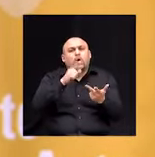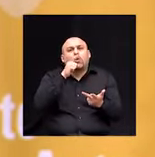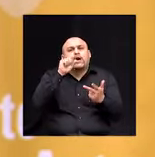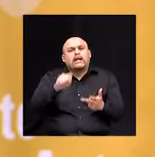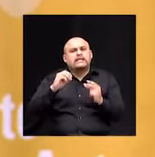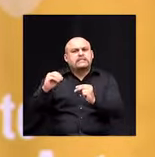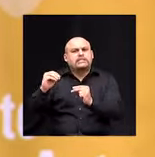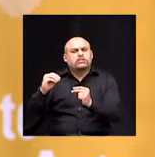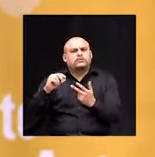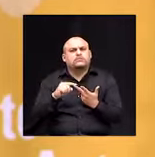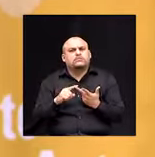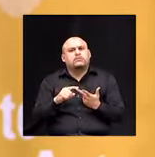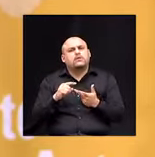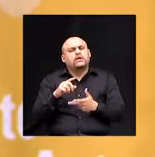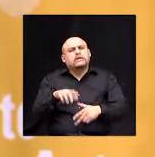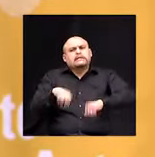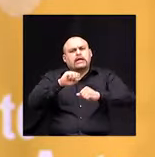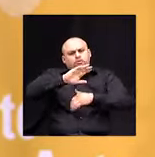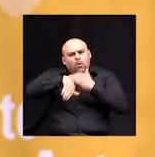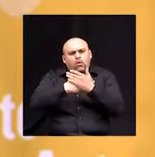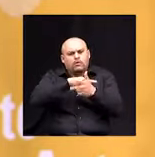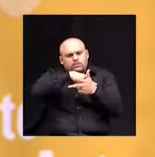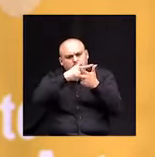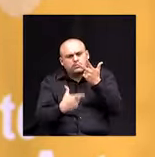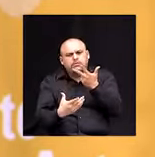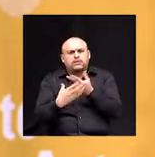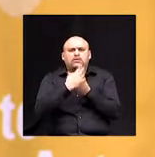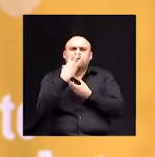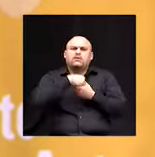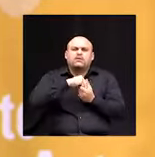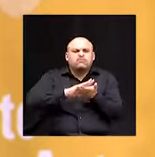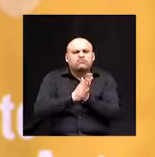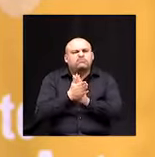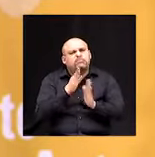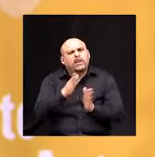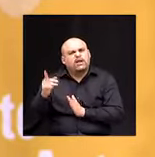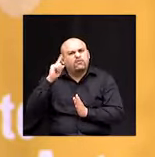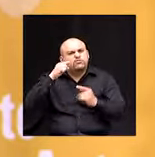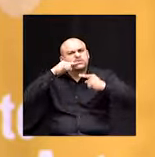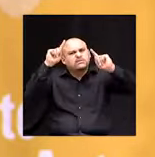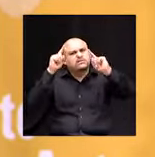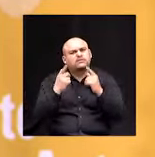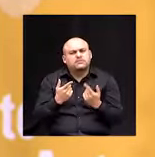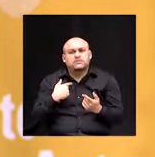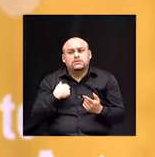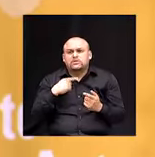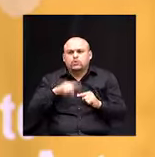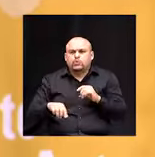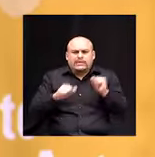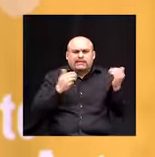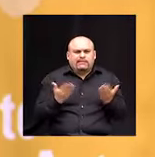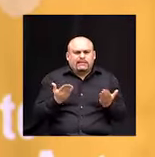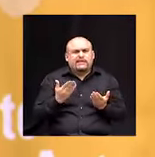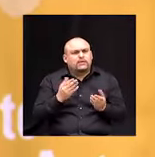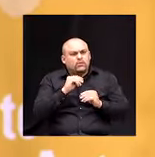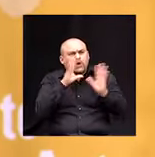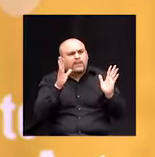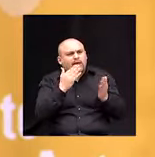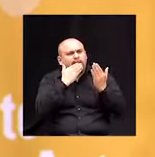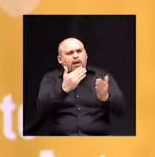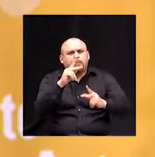can teach. And it takes all kinds to make your perfect plan for success. I couldn't leave here today without thanking the